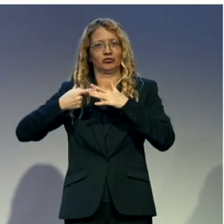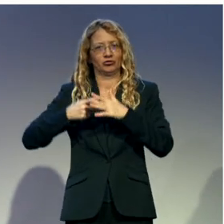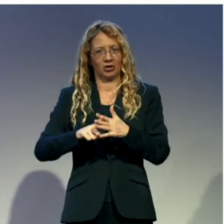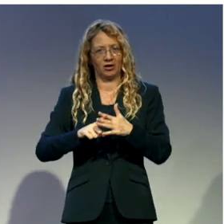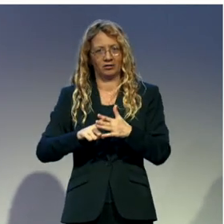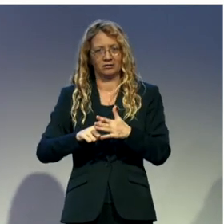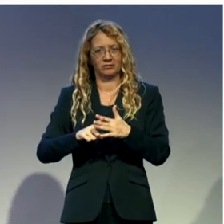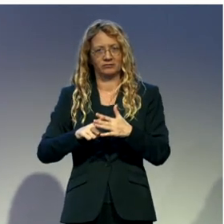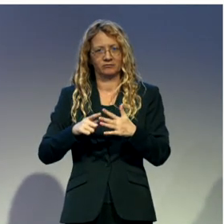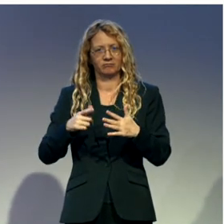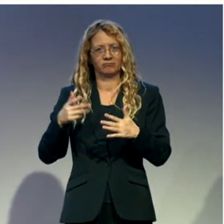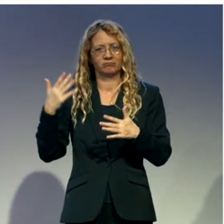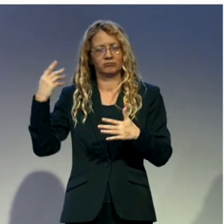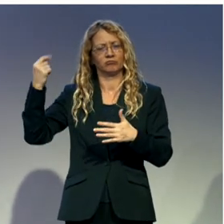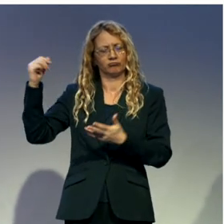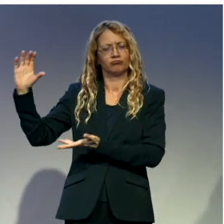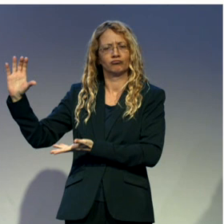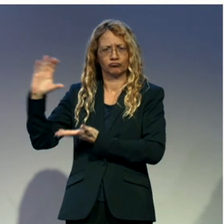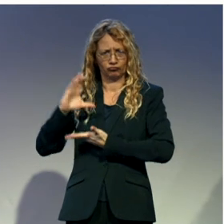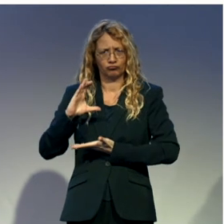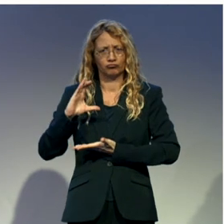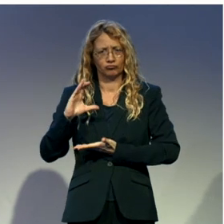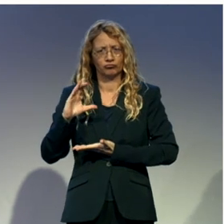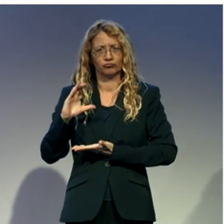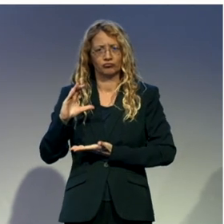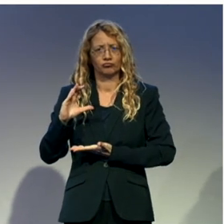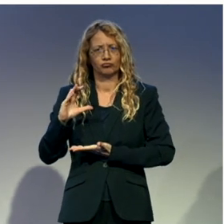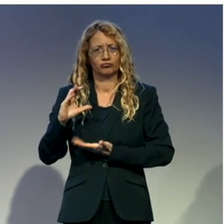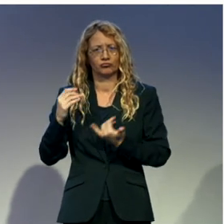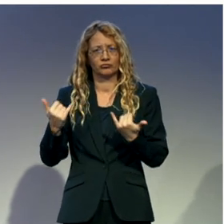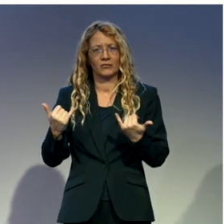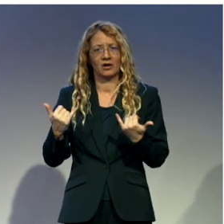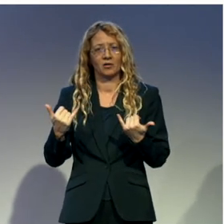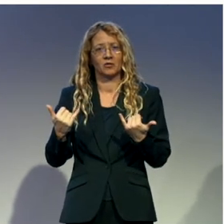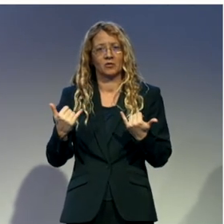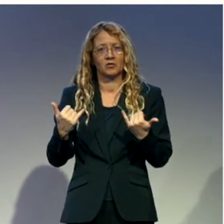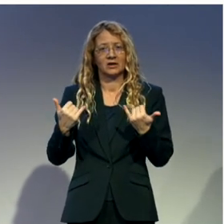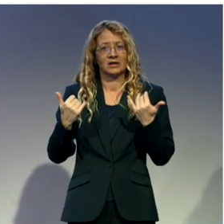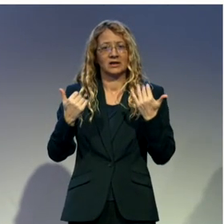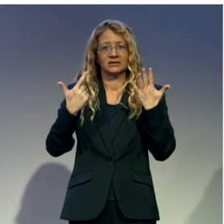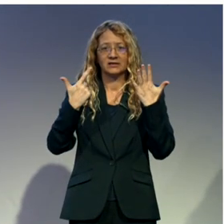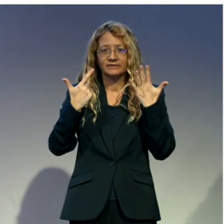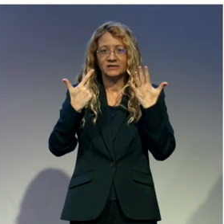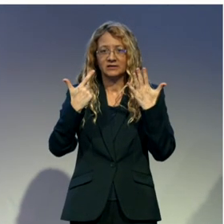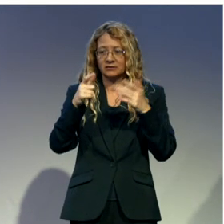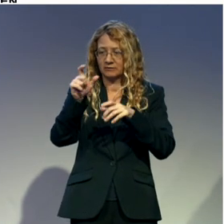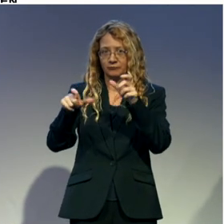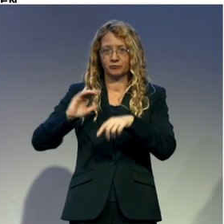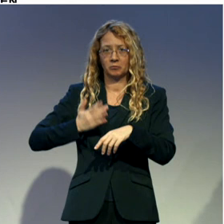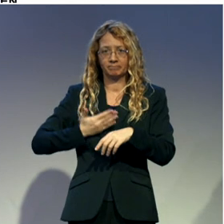And we have about first batch of 7 blind women certified as medical tactile examiners right now.